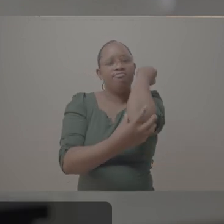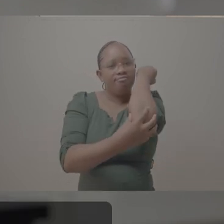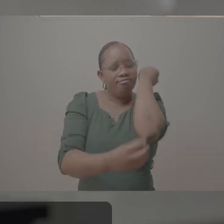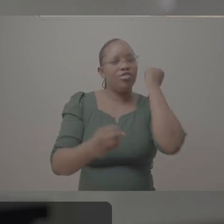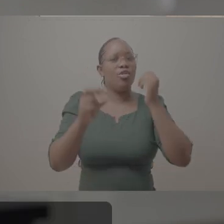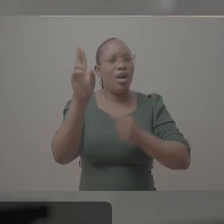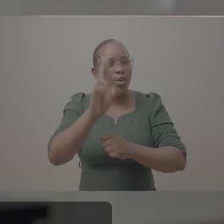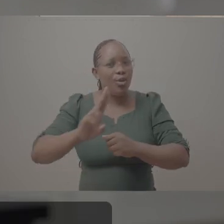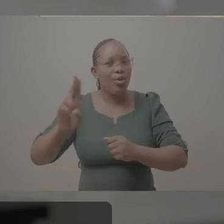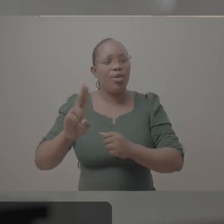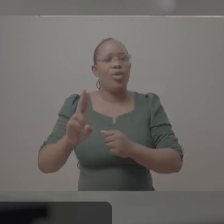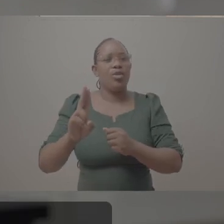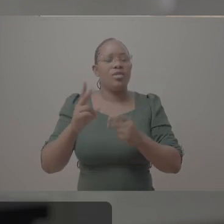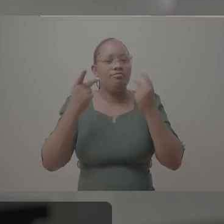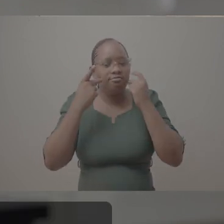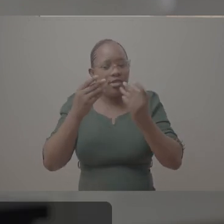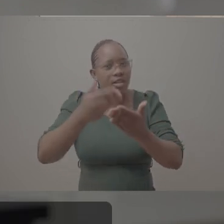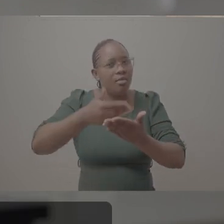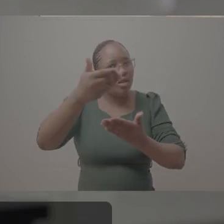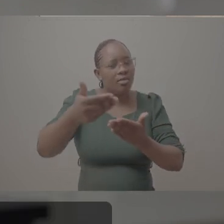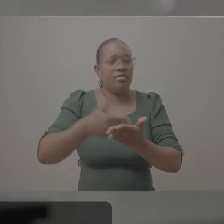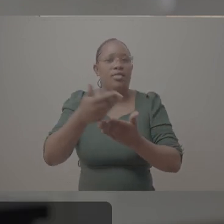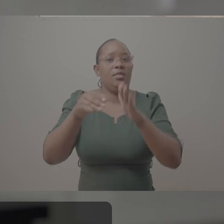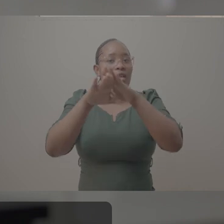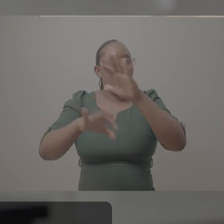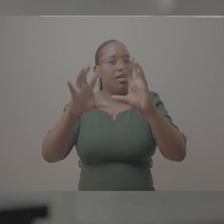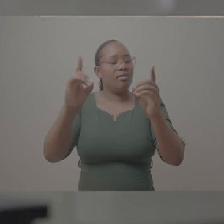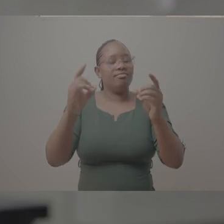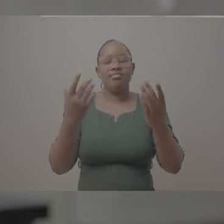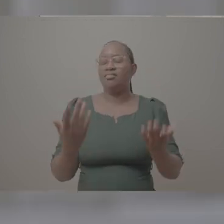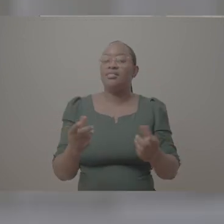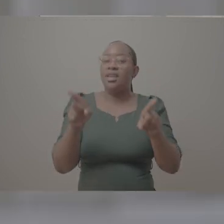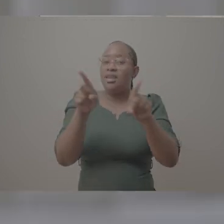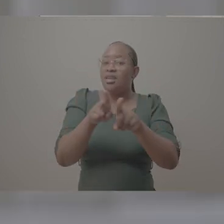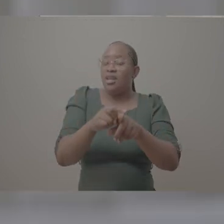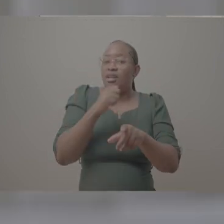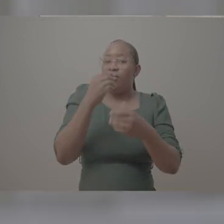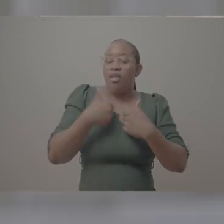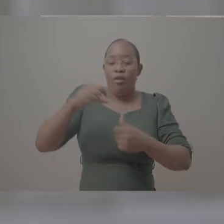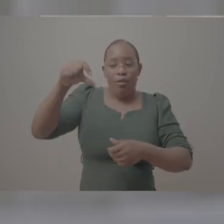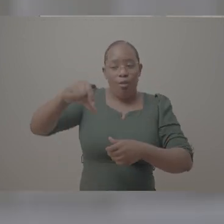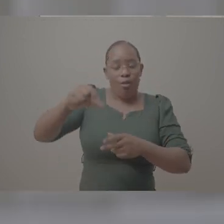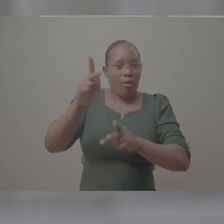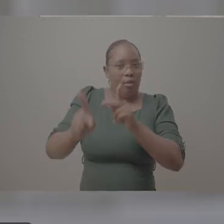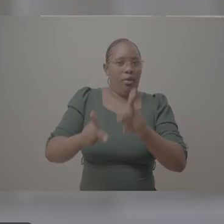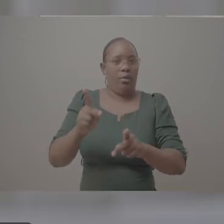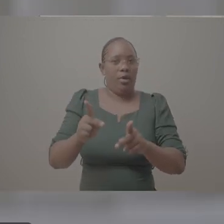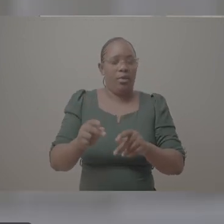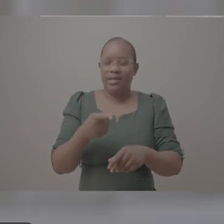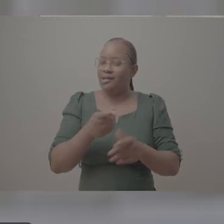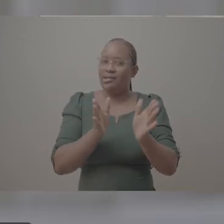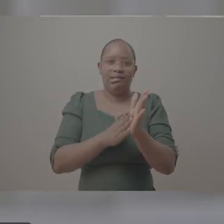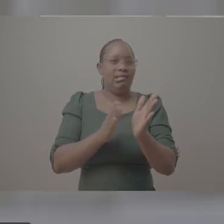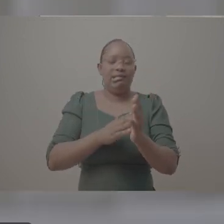contract management. In managing these contracts in the education sector. Lack of qualified personnel. In